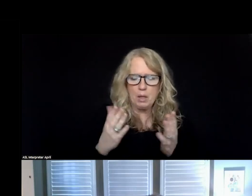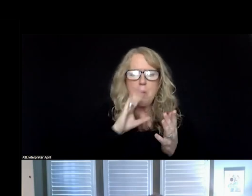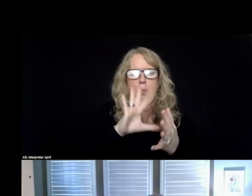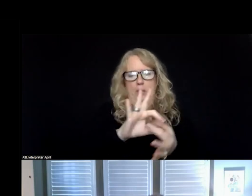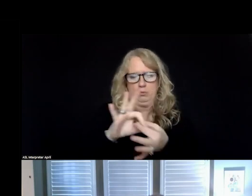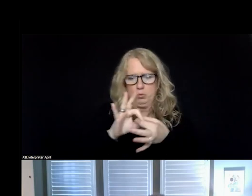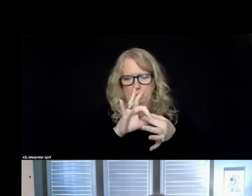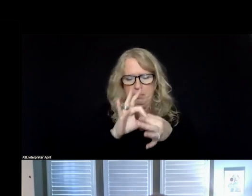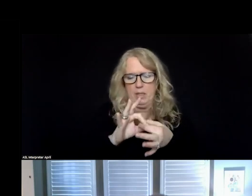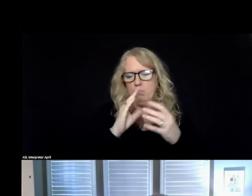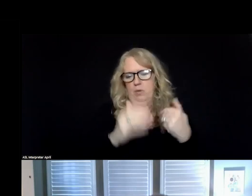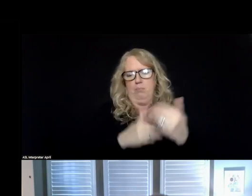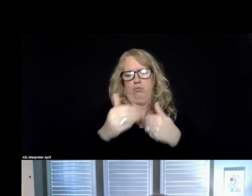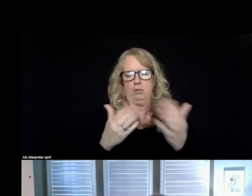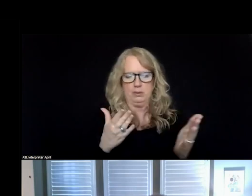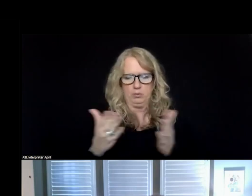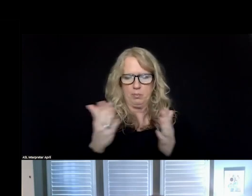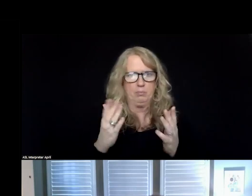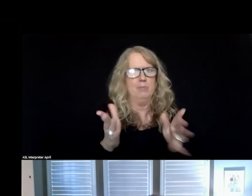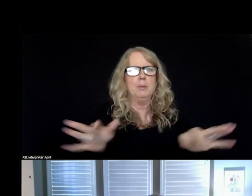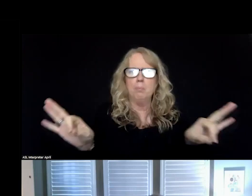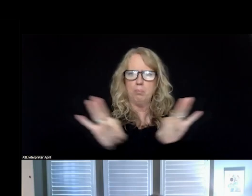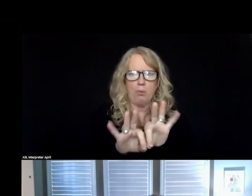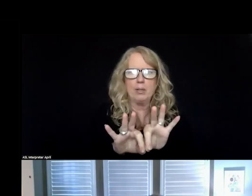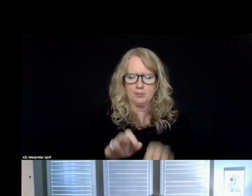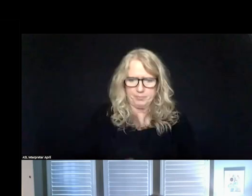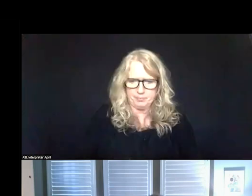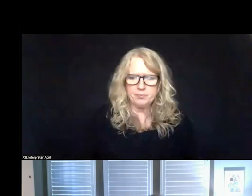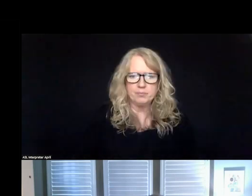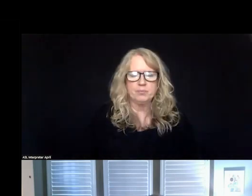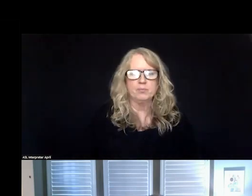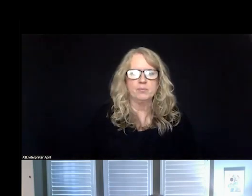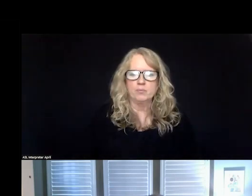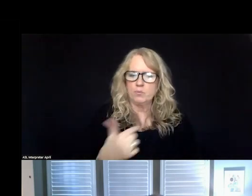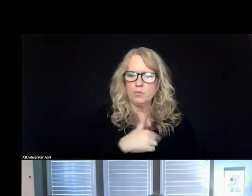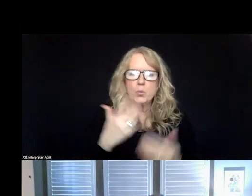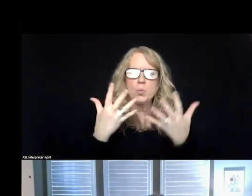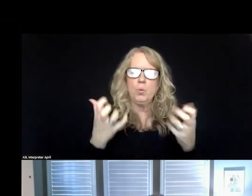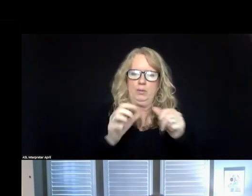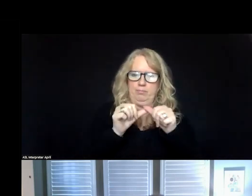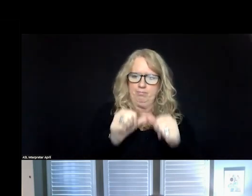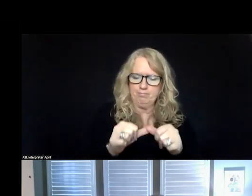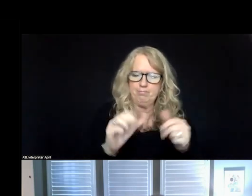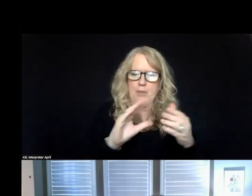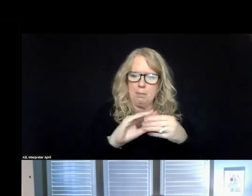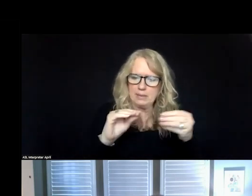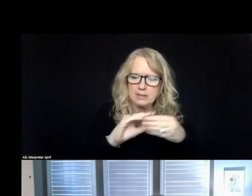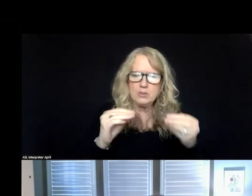coordination across those services. That would be very important. We wanted there to be consistent messaging for